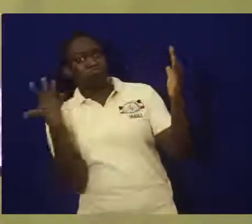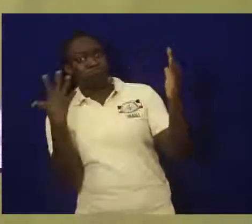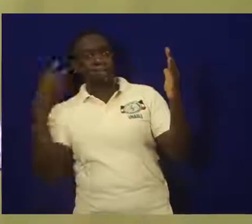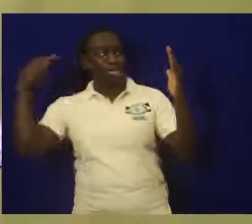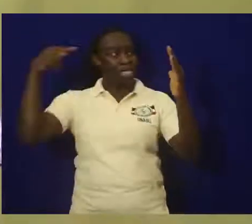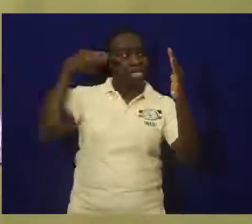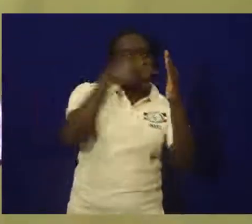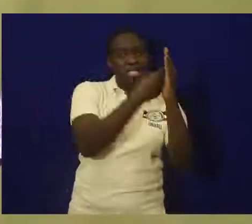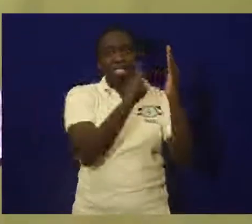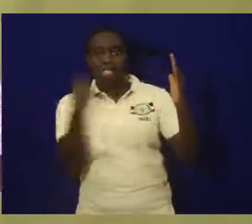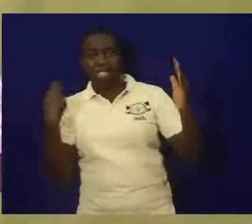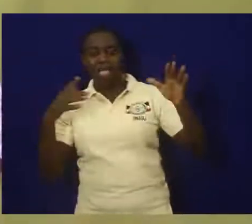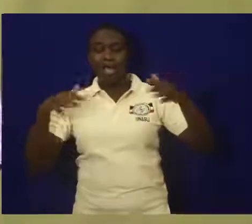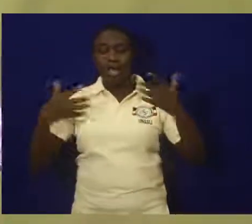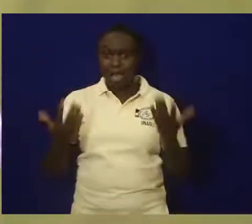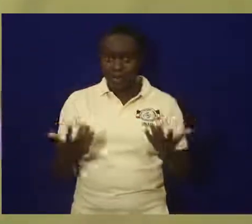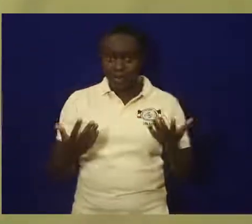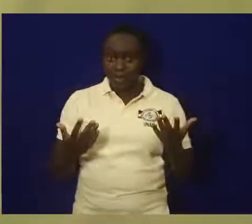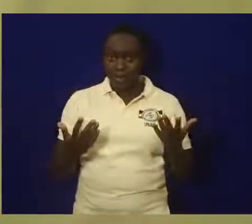surfaces.